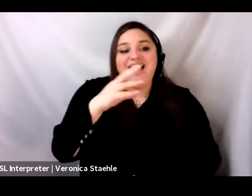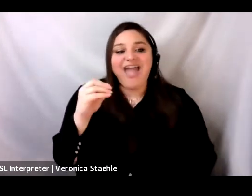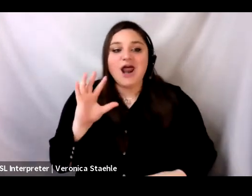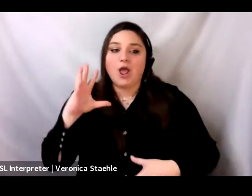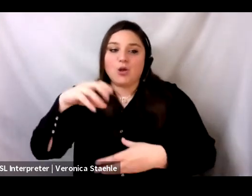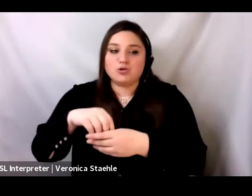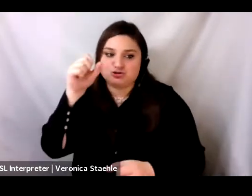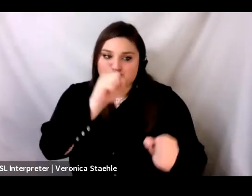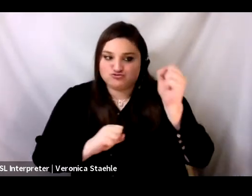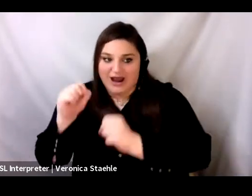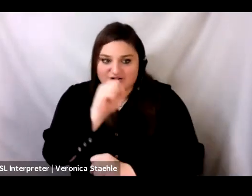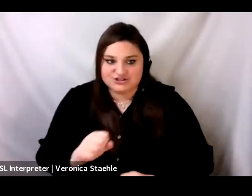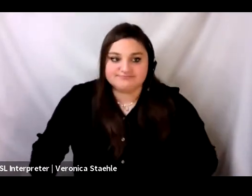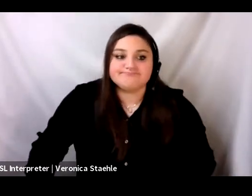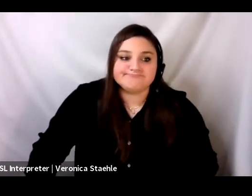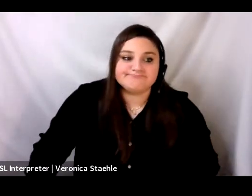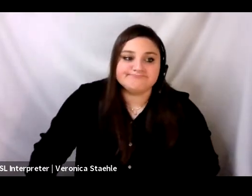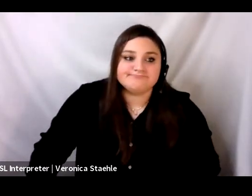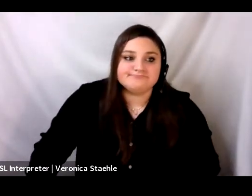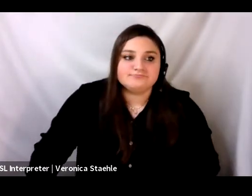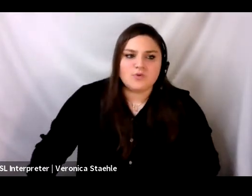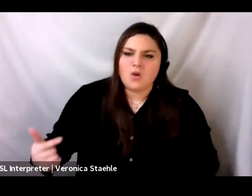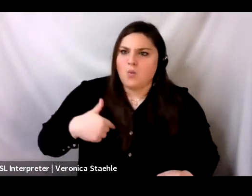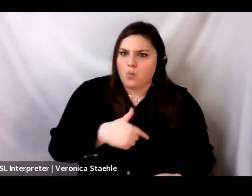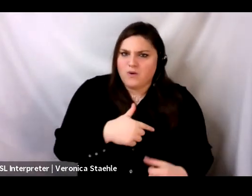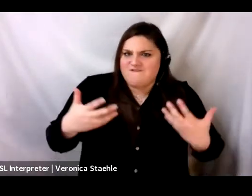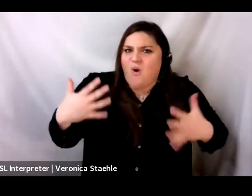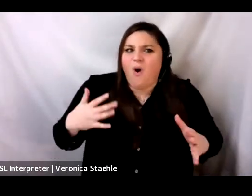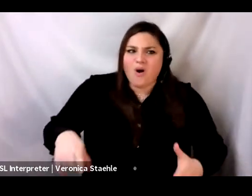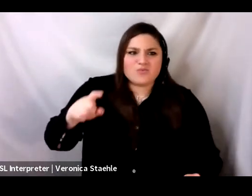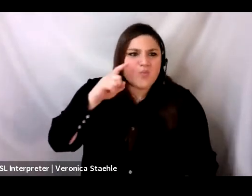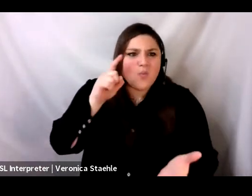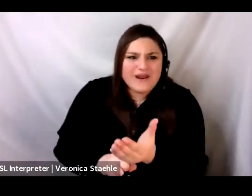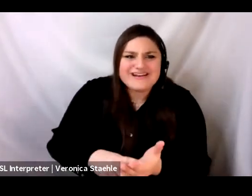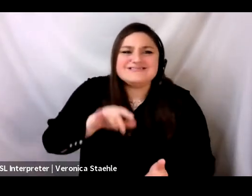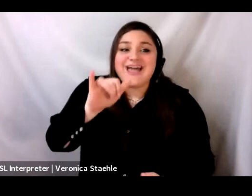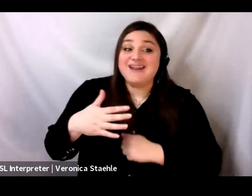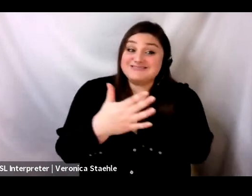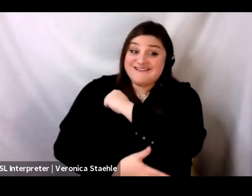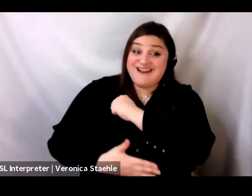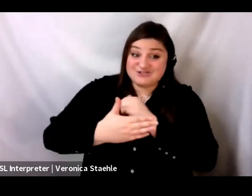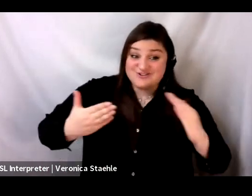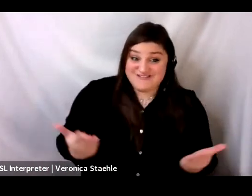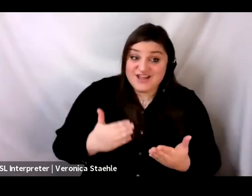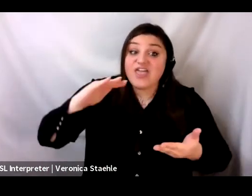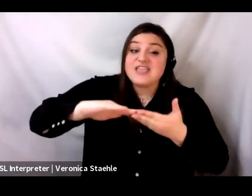the palpable impacts that systemic racism has on the lives of Black and Indigenous